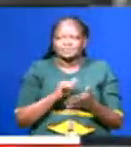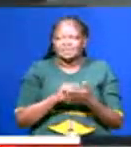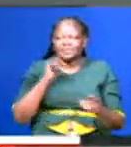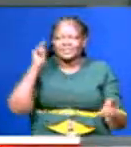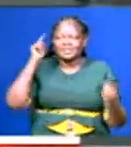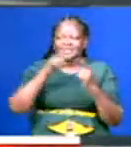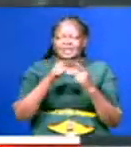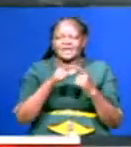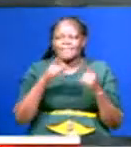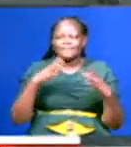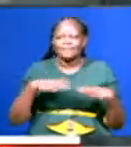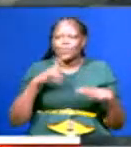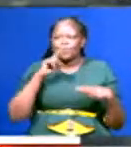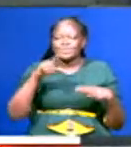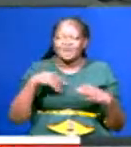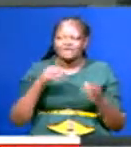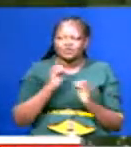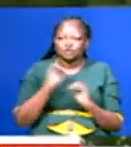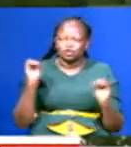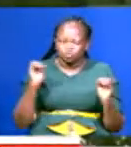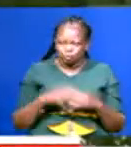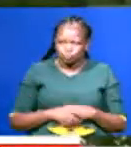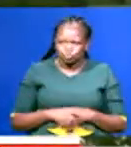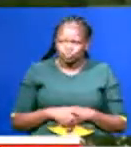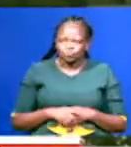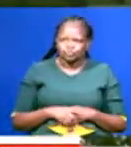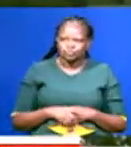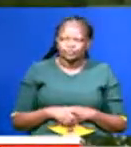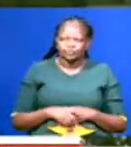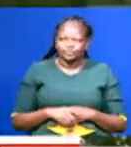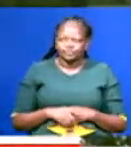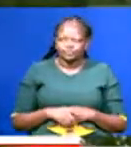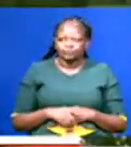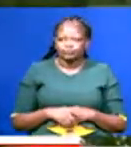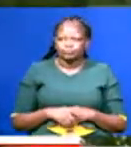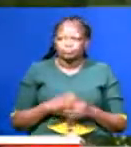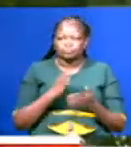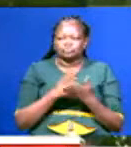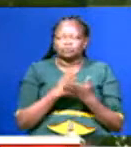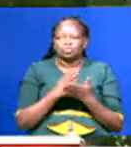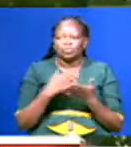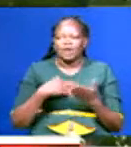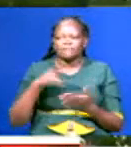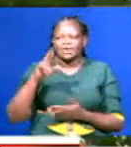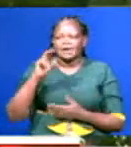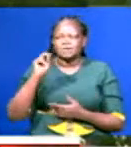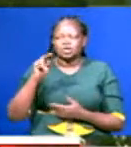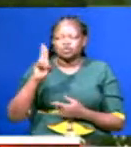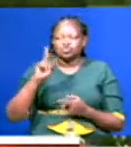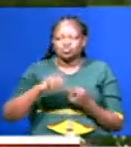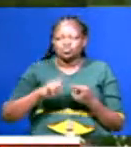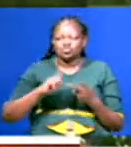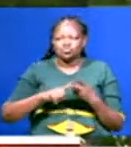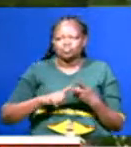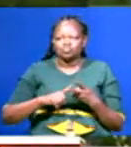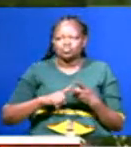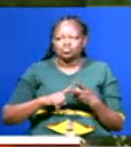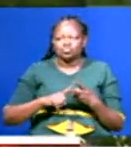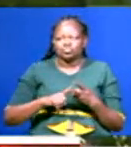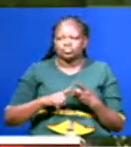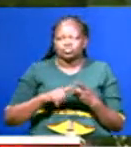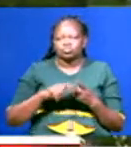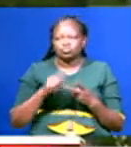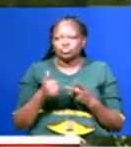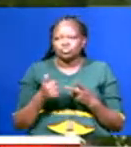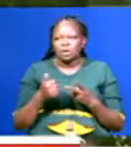innocent civilians in the flash-out operation. Apart from the RDU and the ASTU,